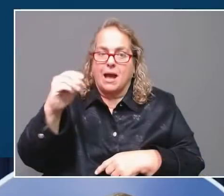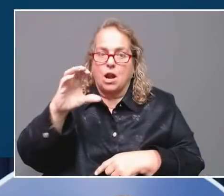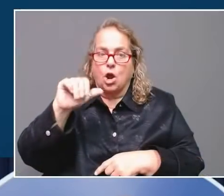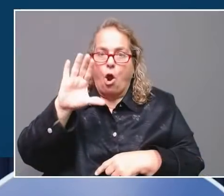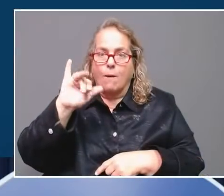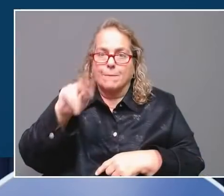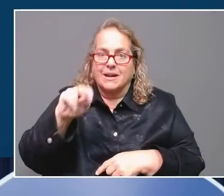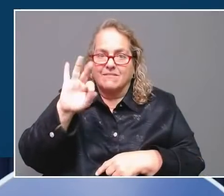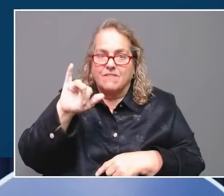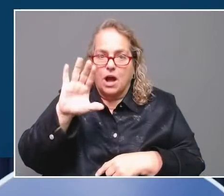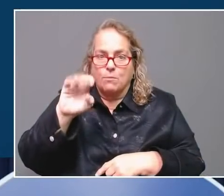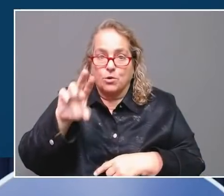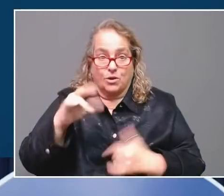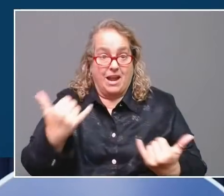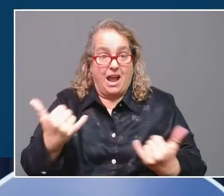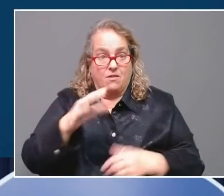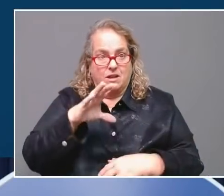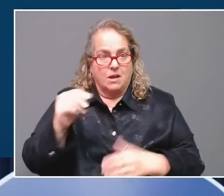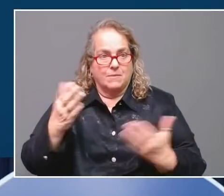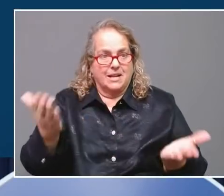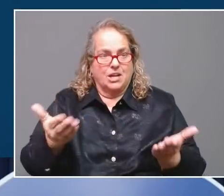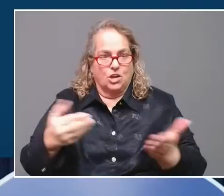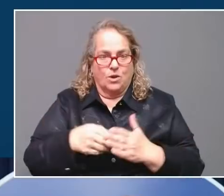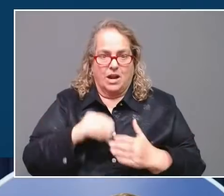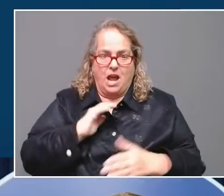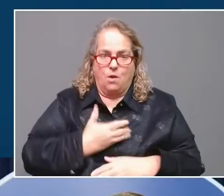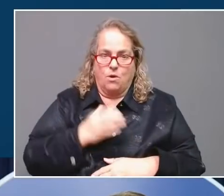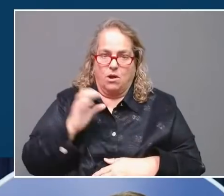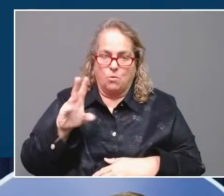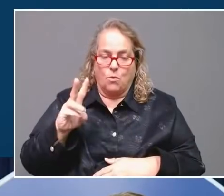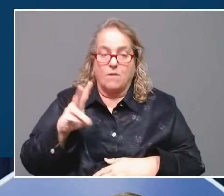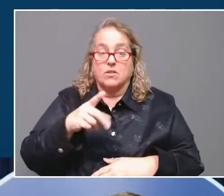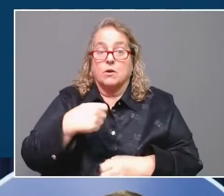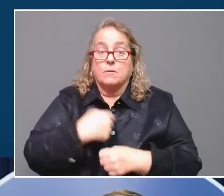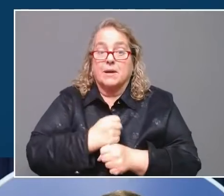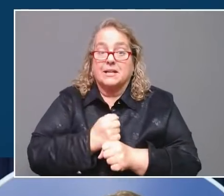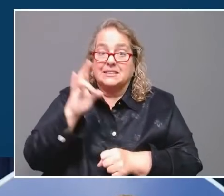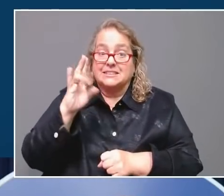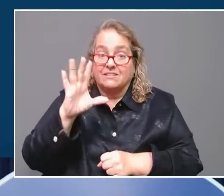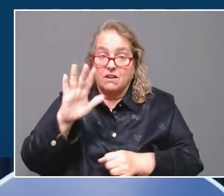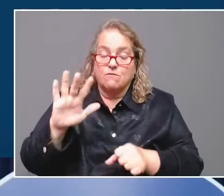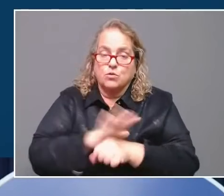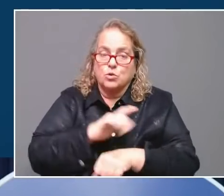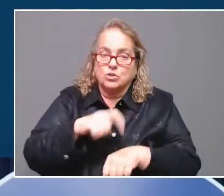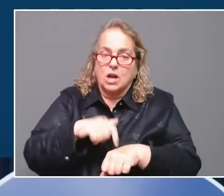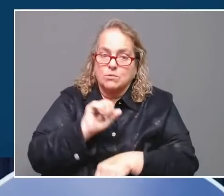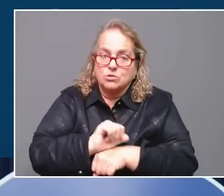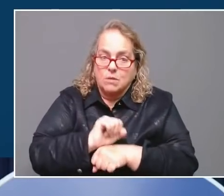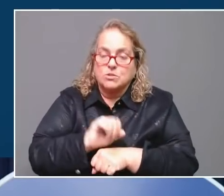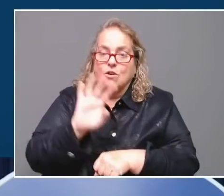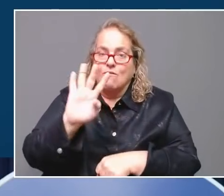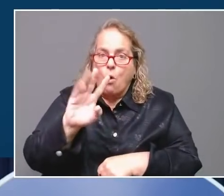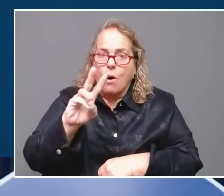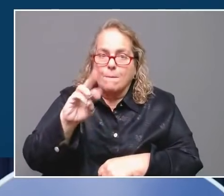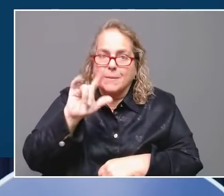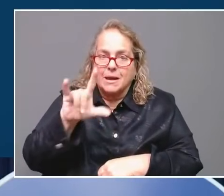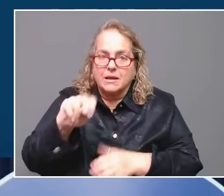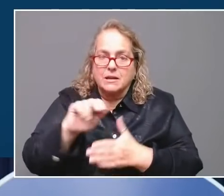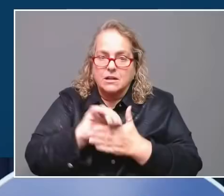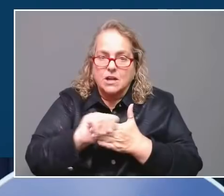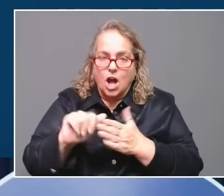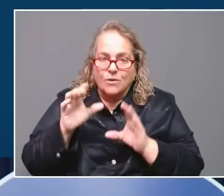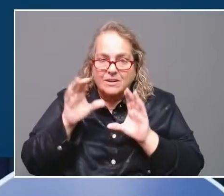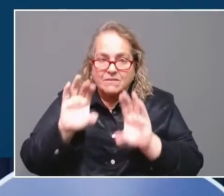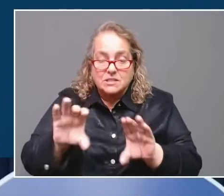in our Commonwealth, creating 75 full-time jobs with a nearly $4 million investment. They have already added 10 of